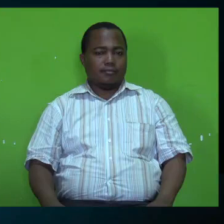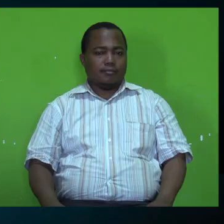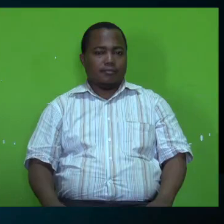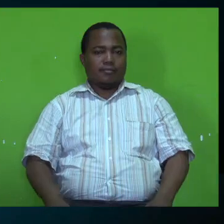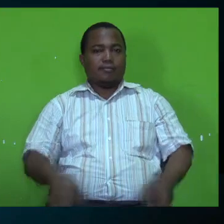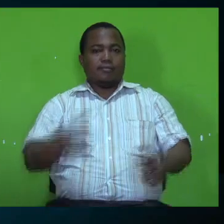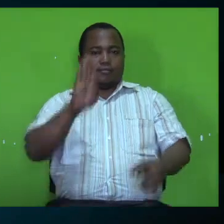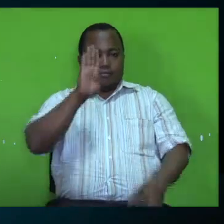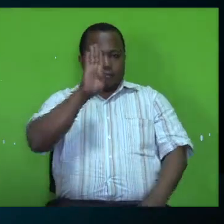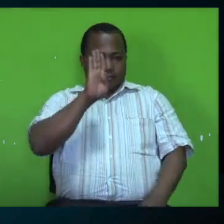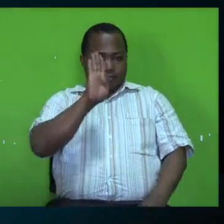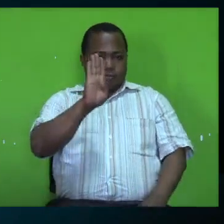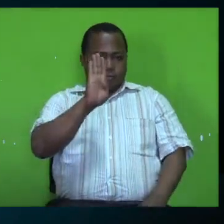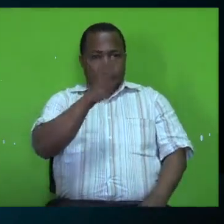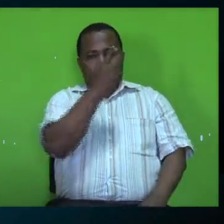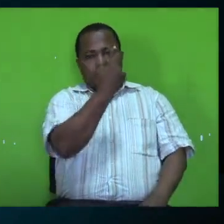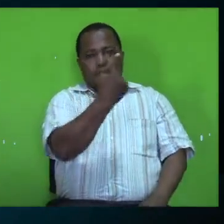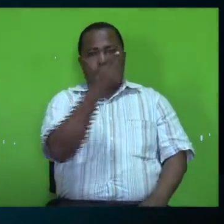B.